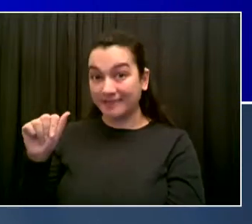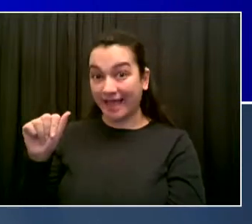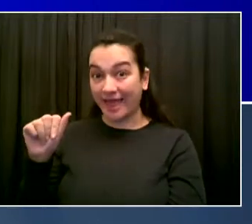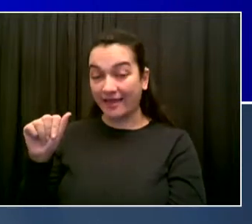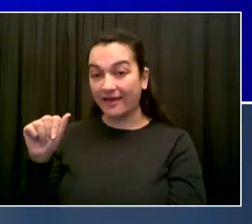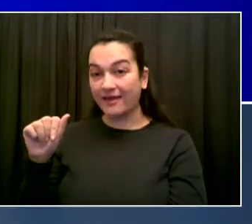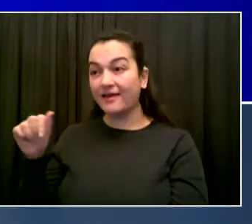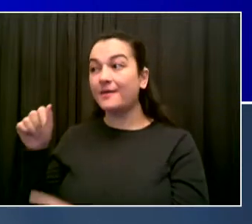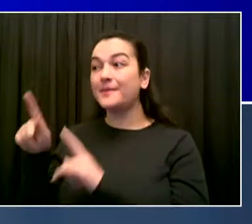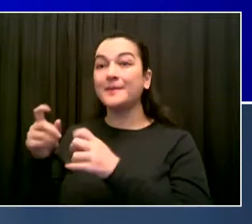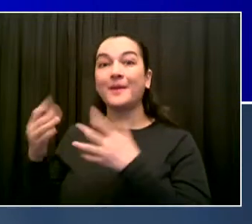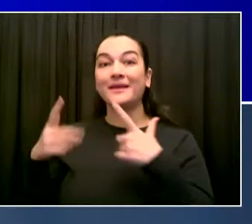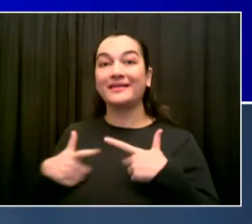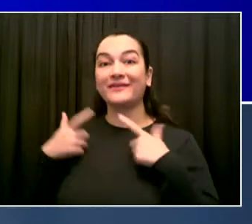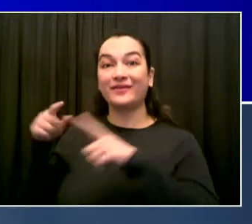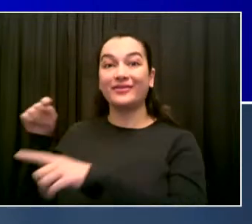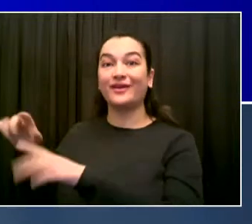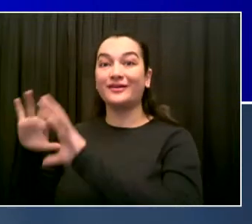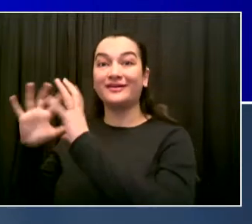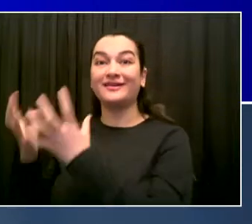proud. Now,